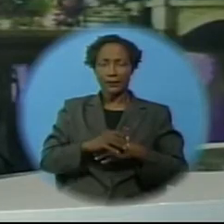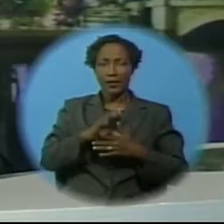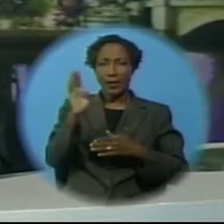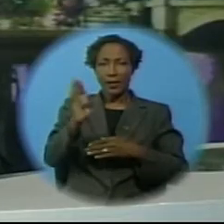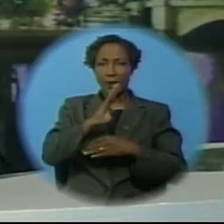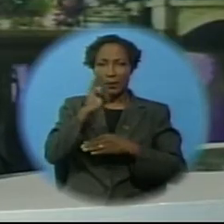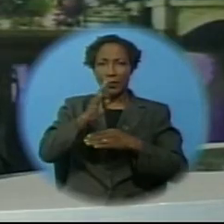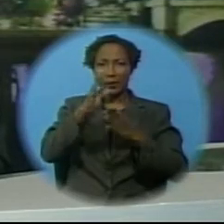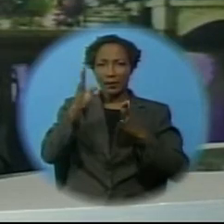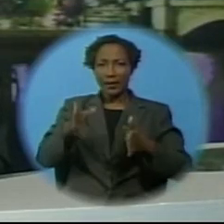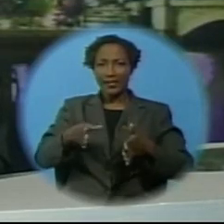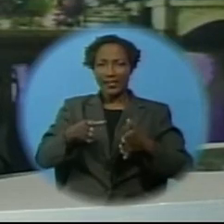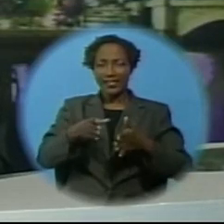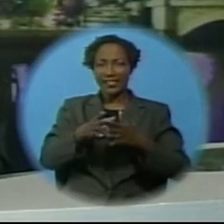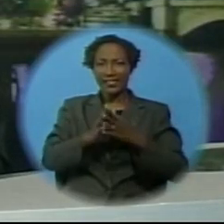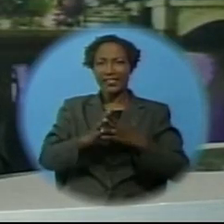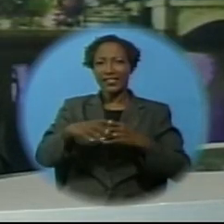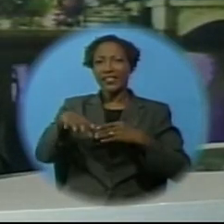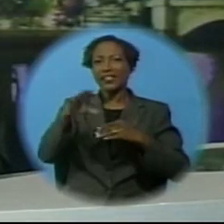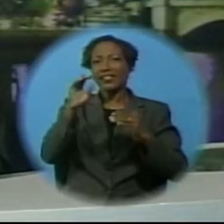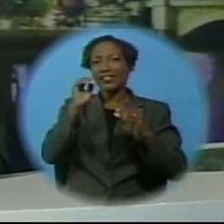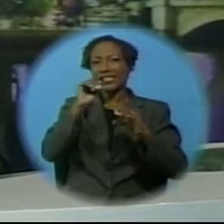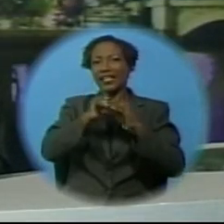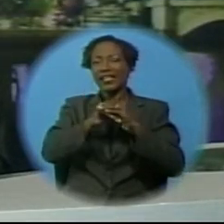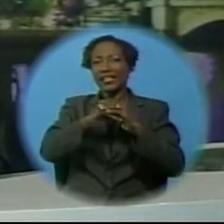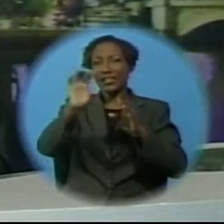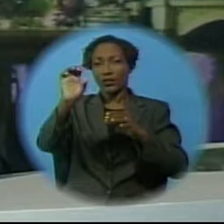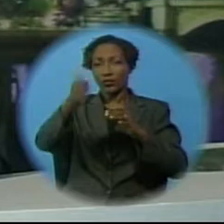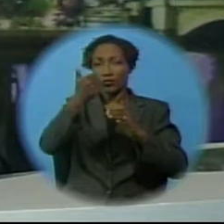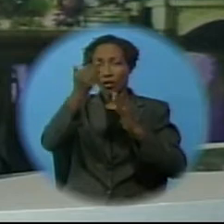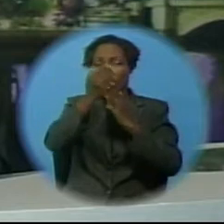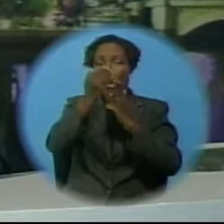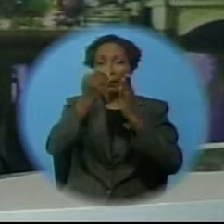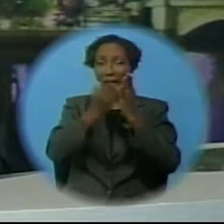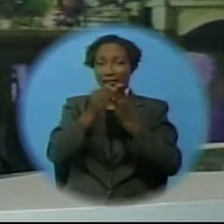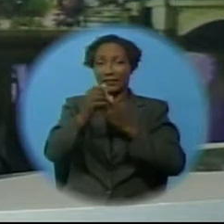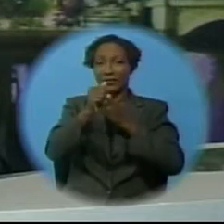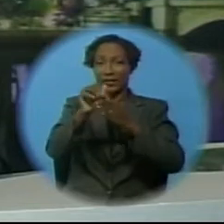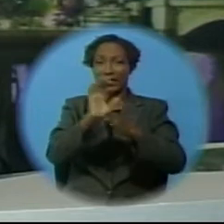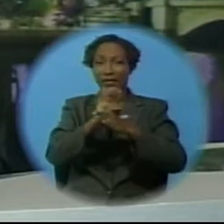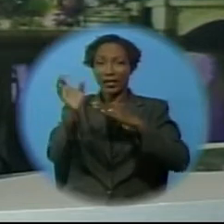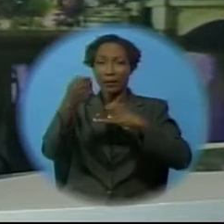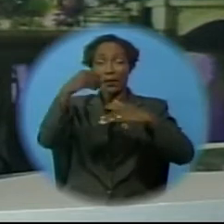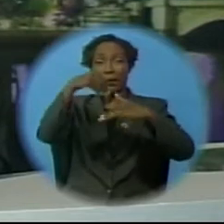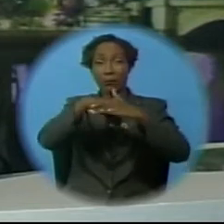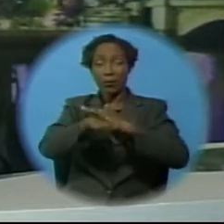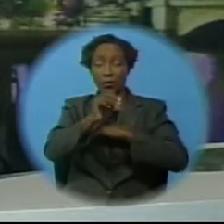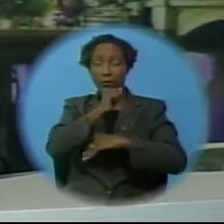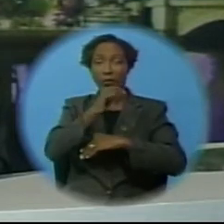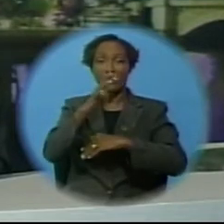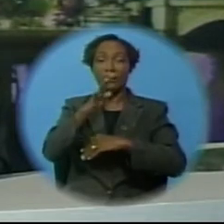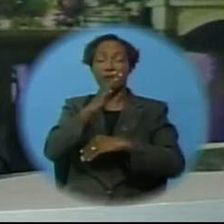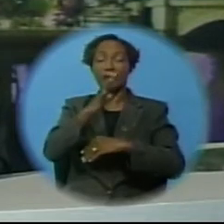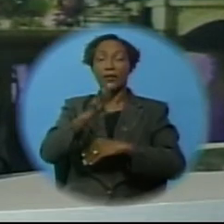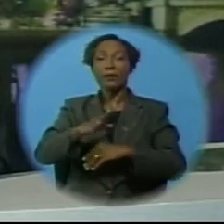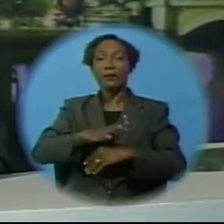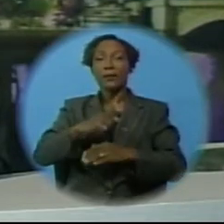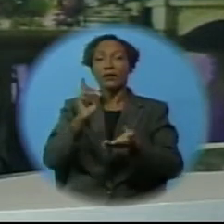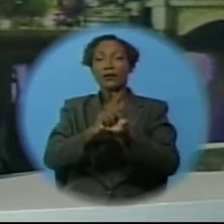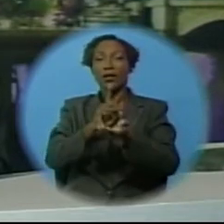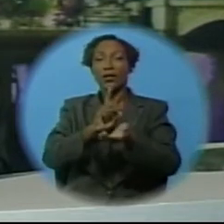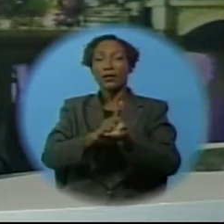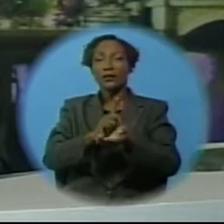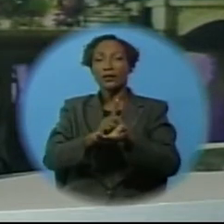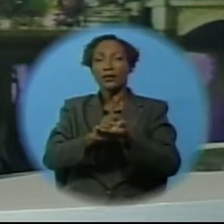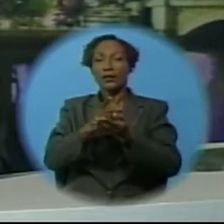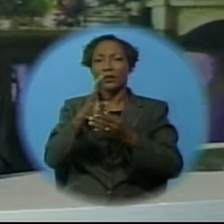A Barbadian is on the top 10 list of leading Caribbean-born female doctors across the U.S., compiled by information provider